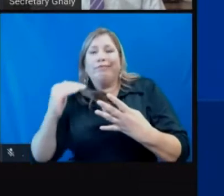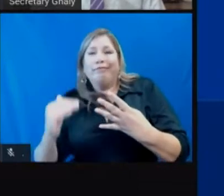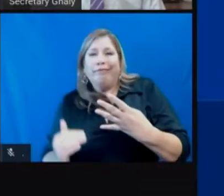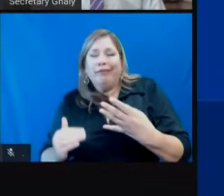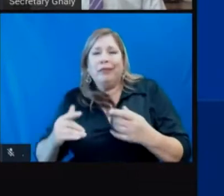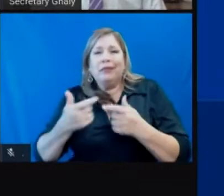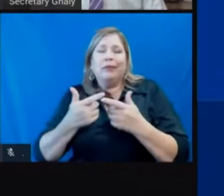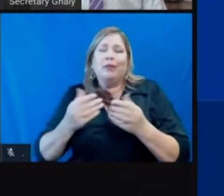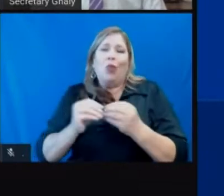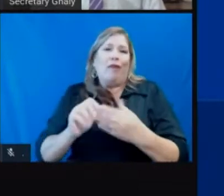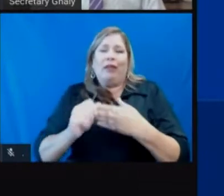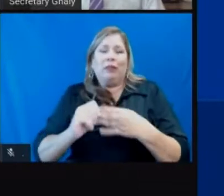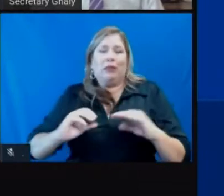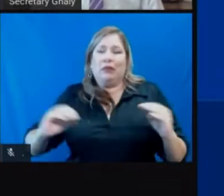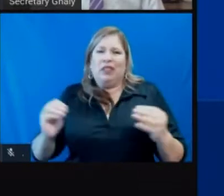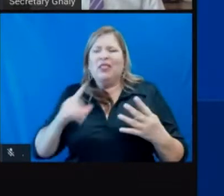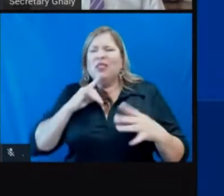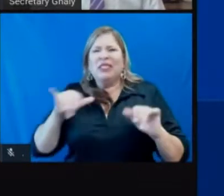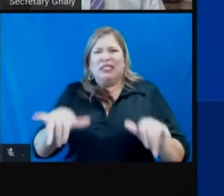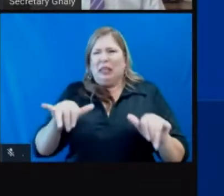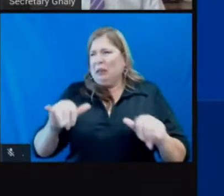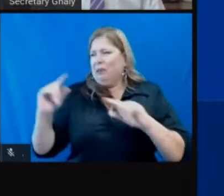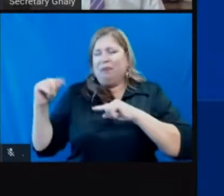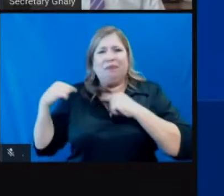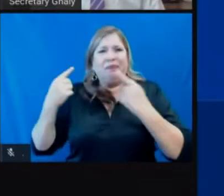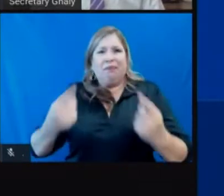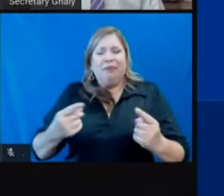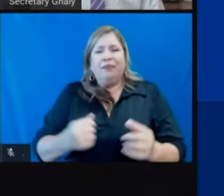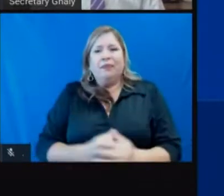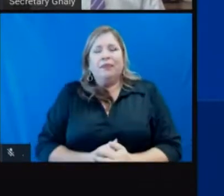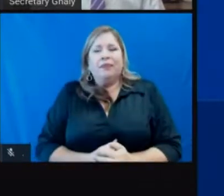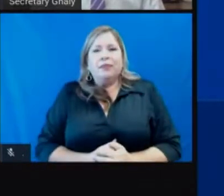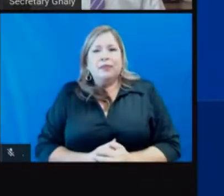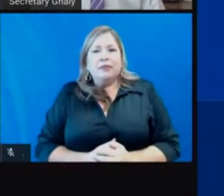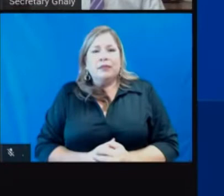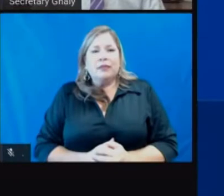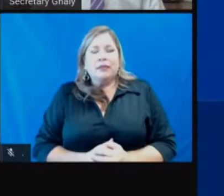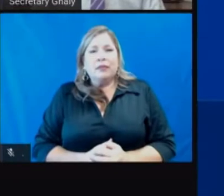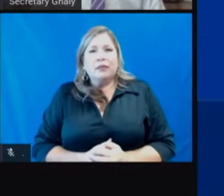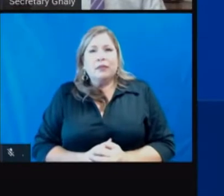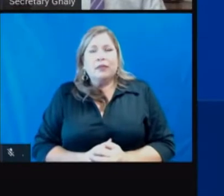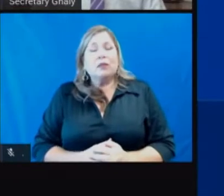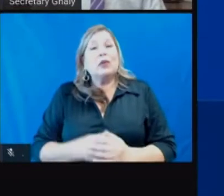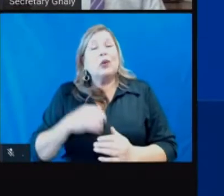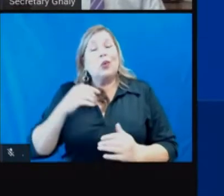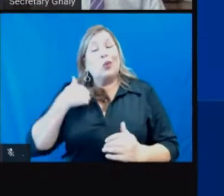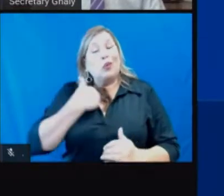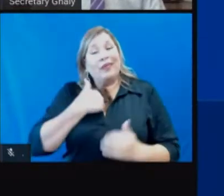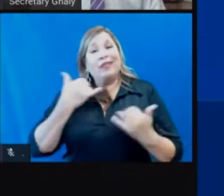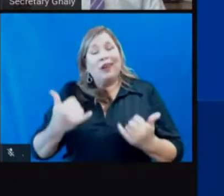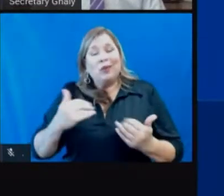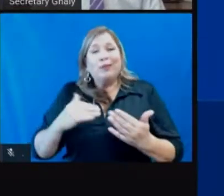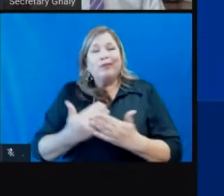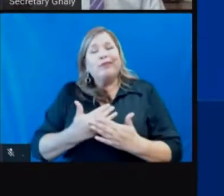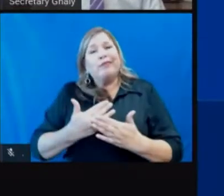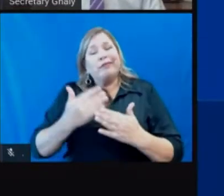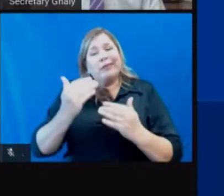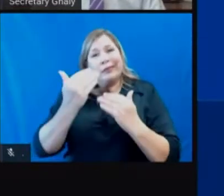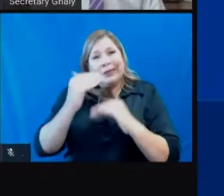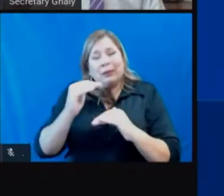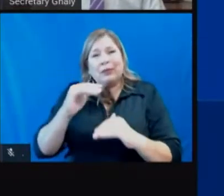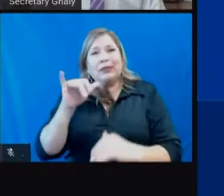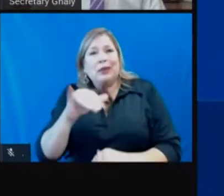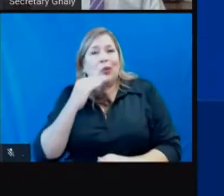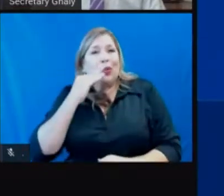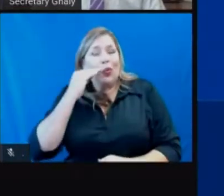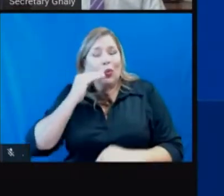restrictive tier. We're asking that as part of this targeted, limited stay-at-home order, that people are home by 10 and